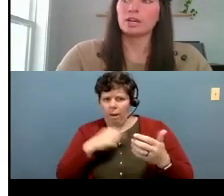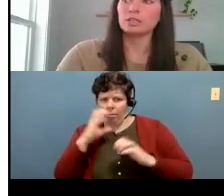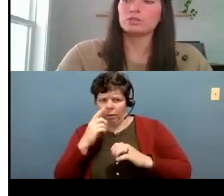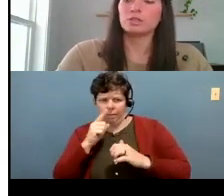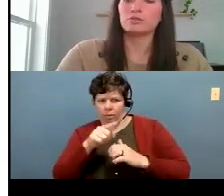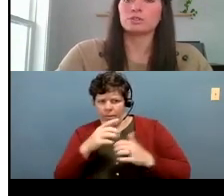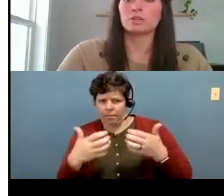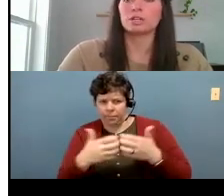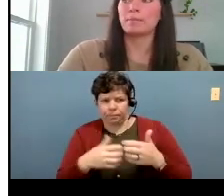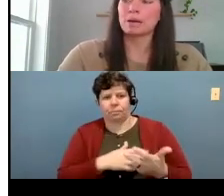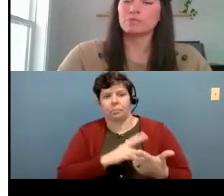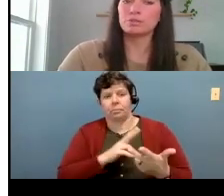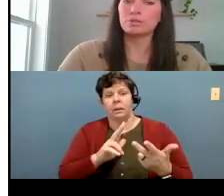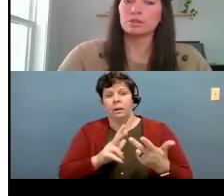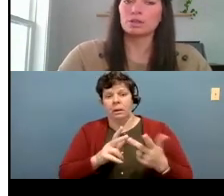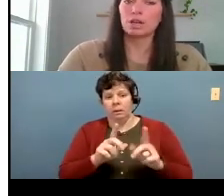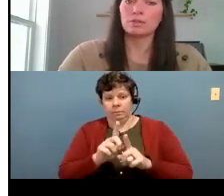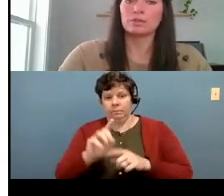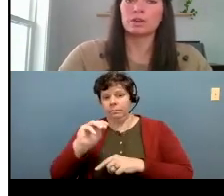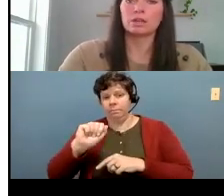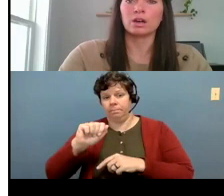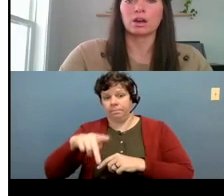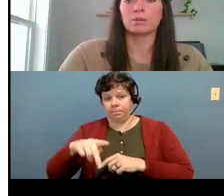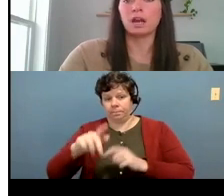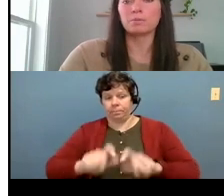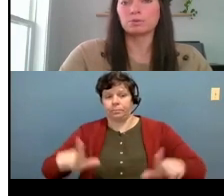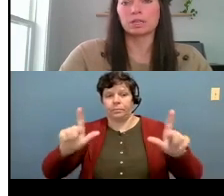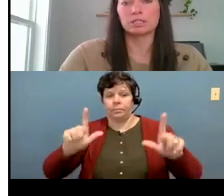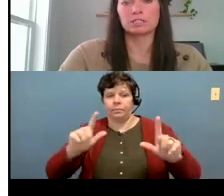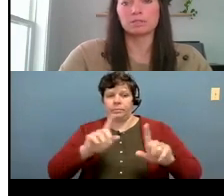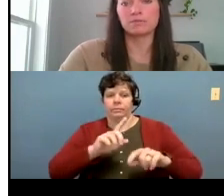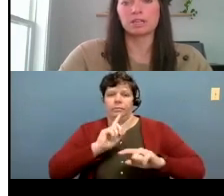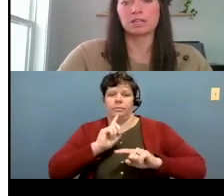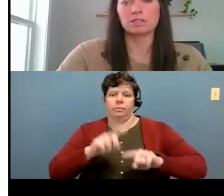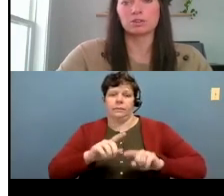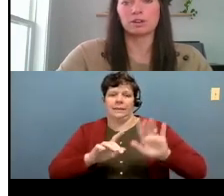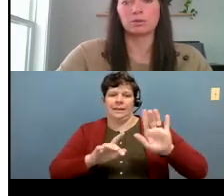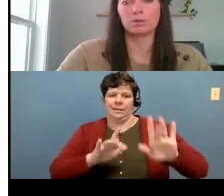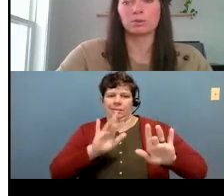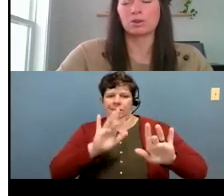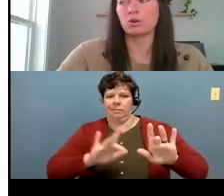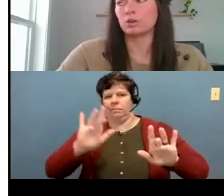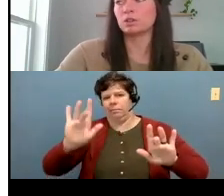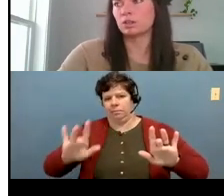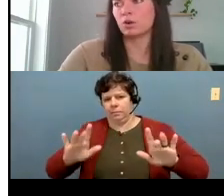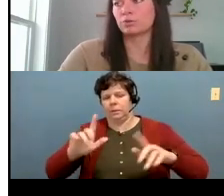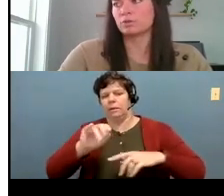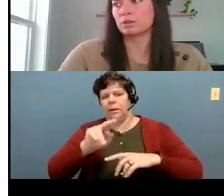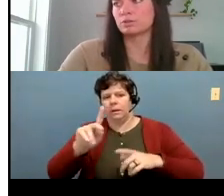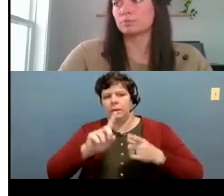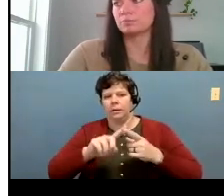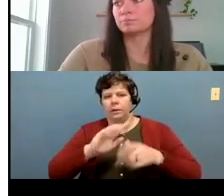And finally, you can view in a map view, and then hyperlinks to specific cases are available within all